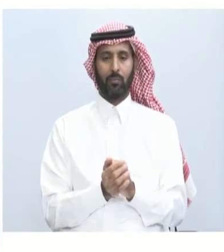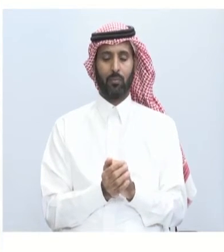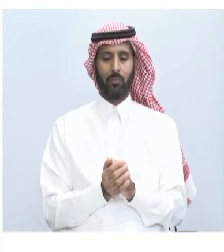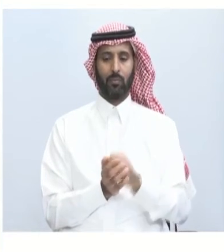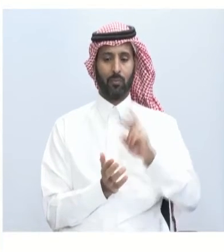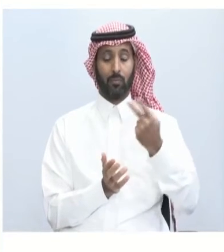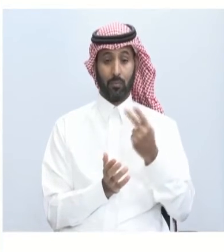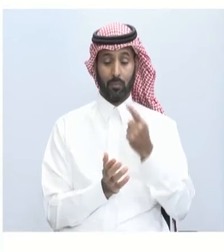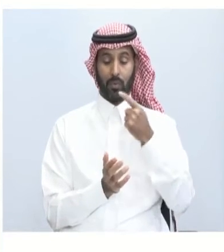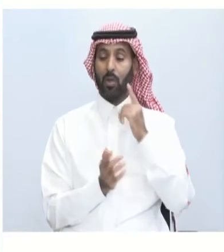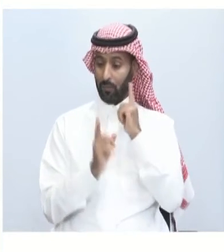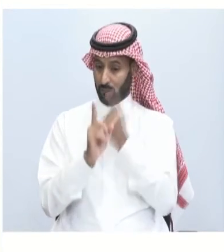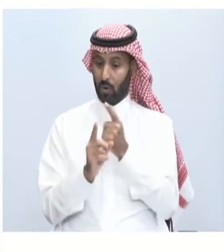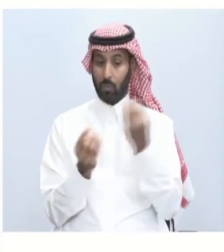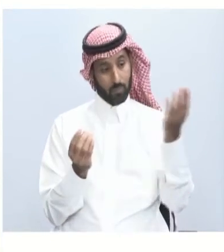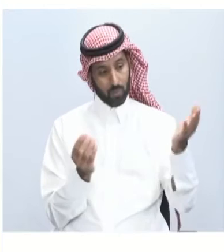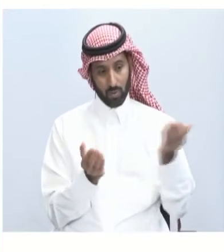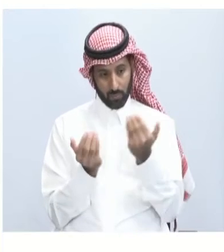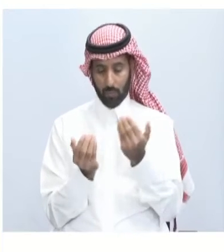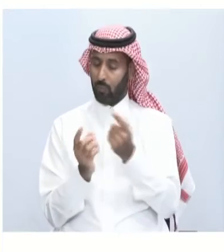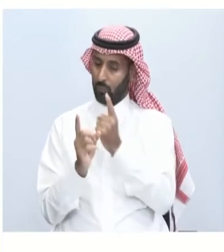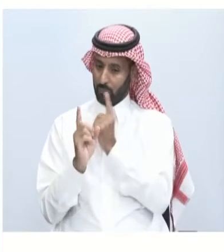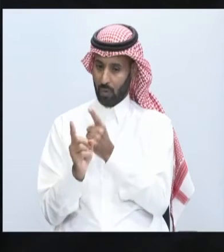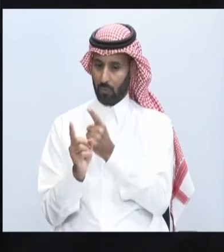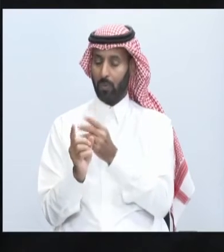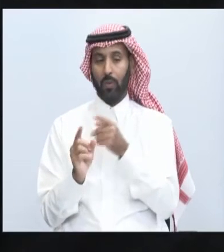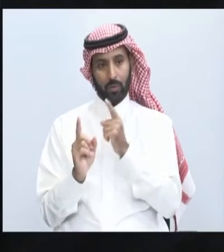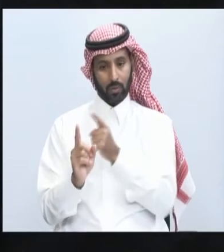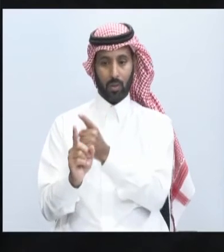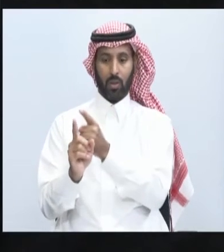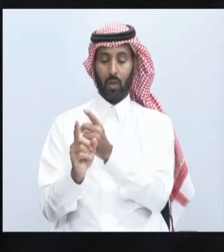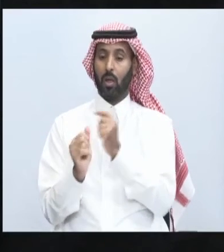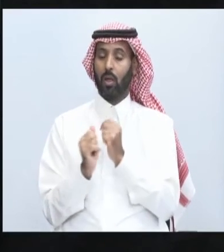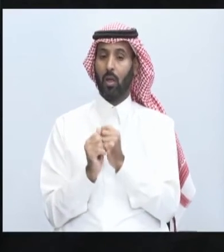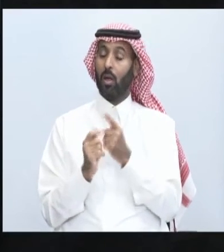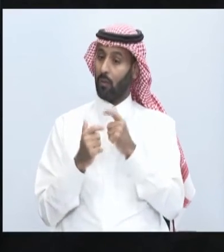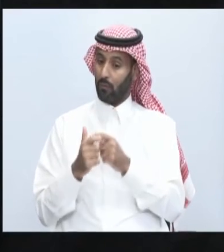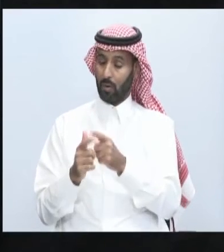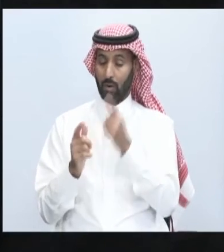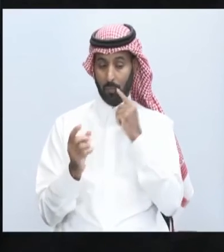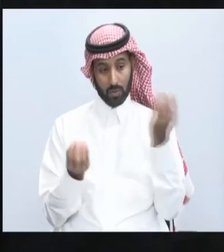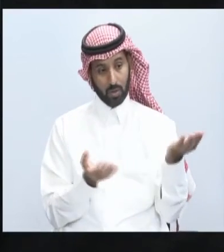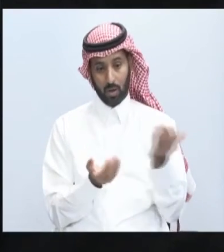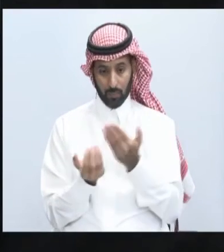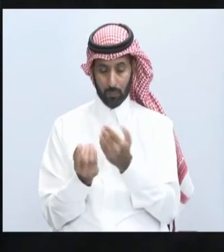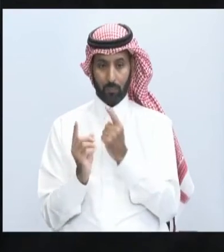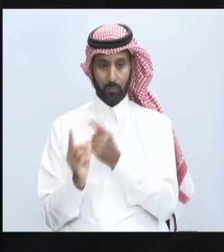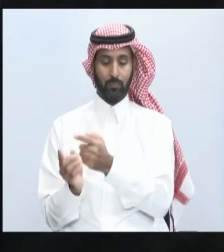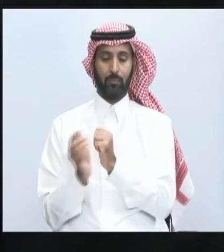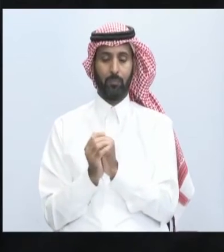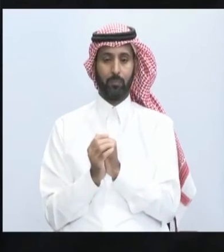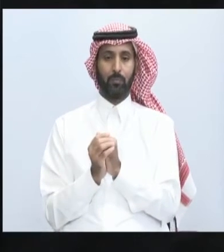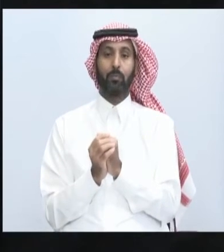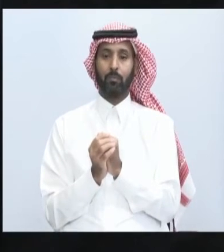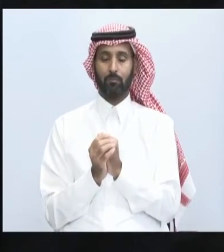Number two, follow me. Follow me. Did Tom says follow me? What do you